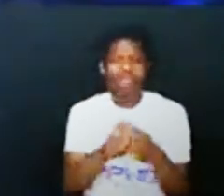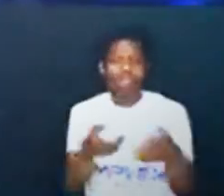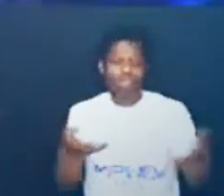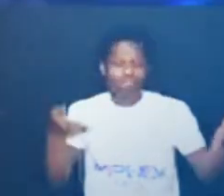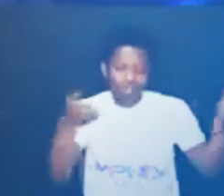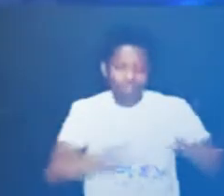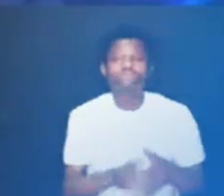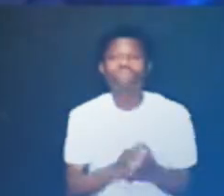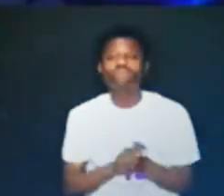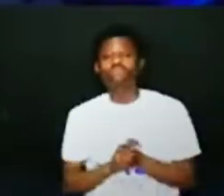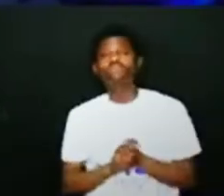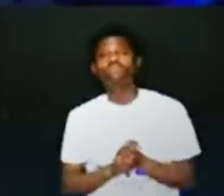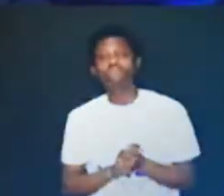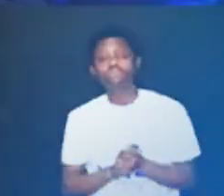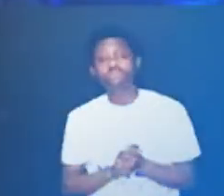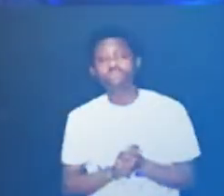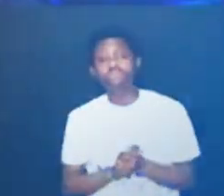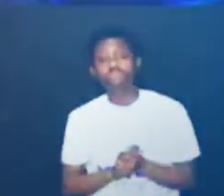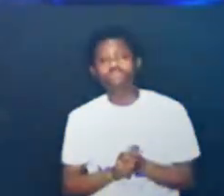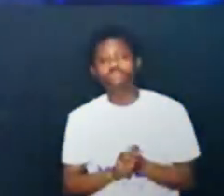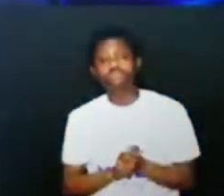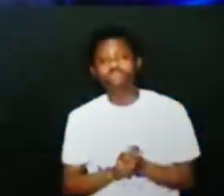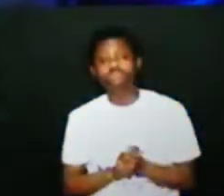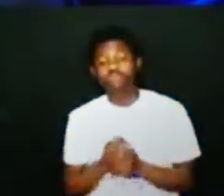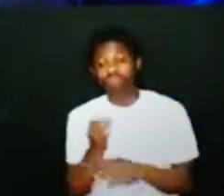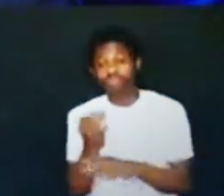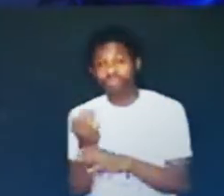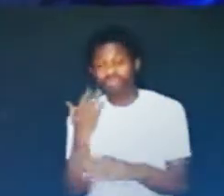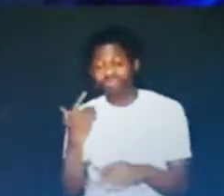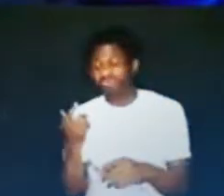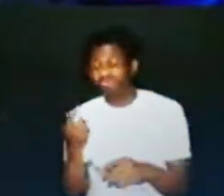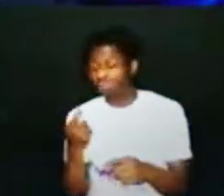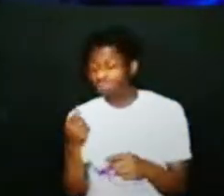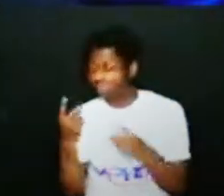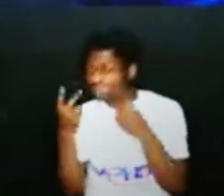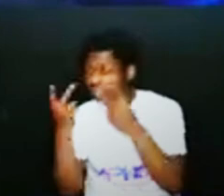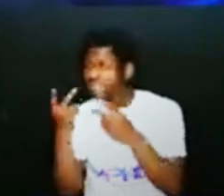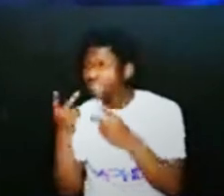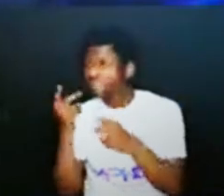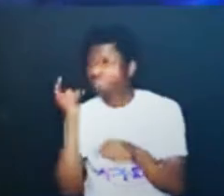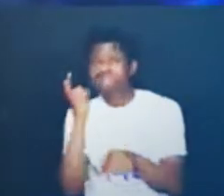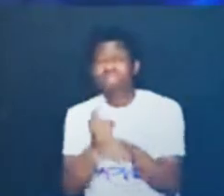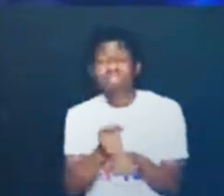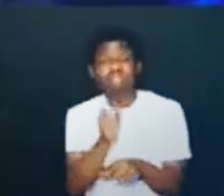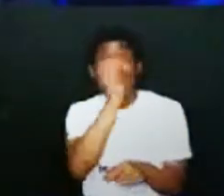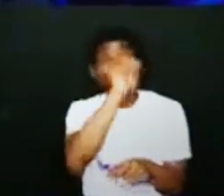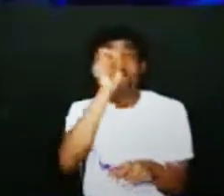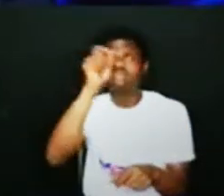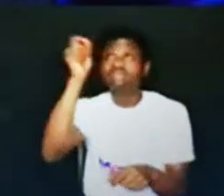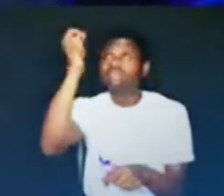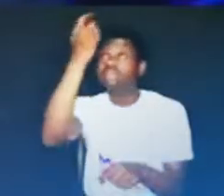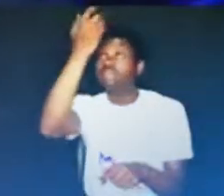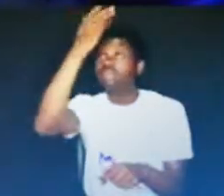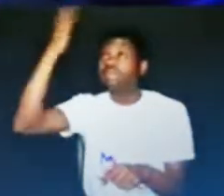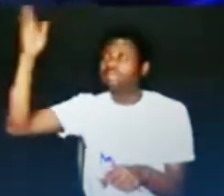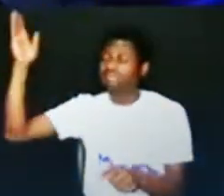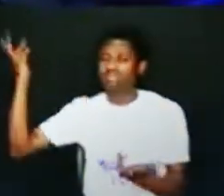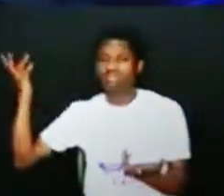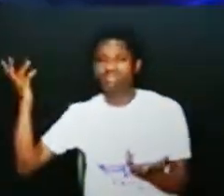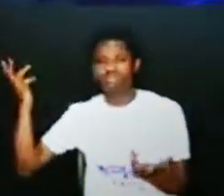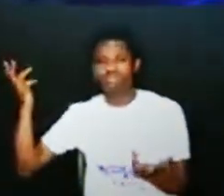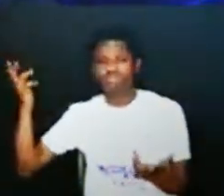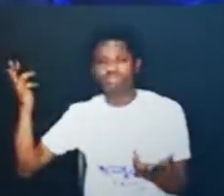you say Jack, you'll be writing in the air. Like before you say Jack,